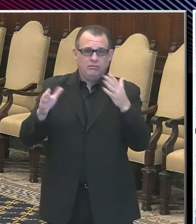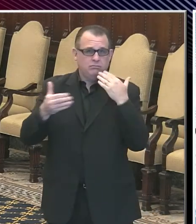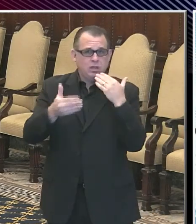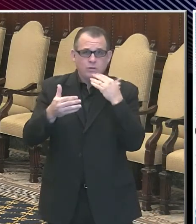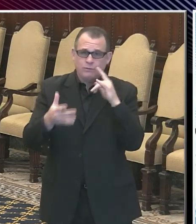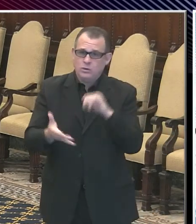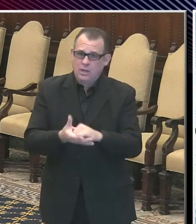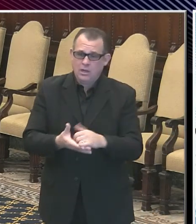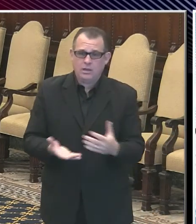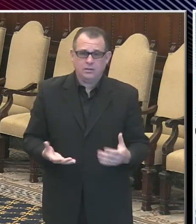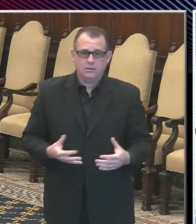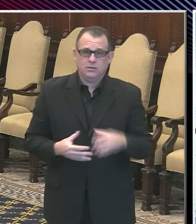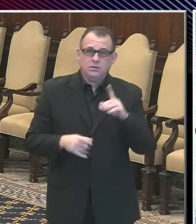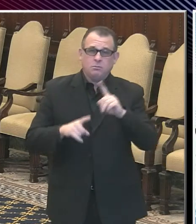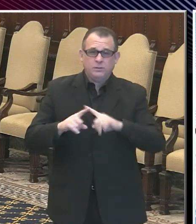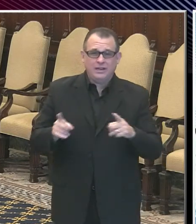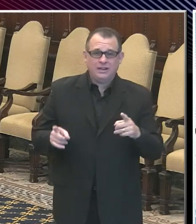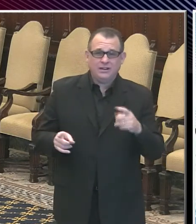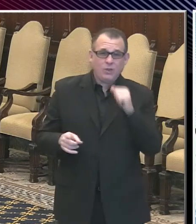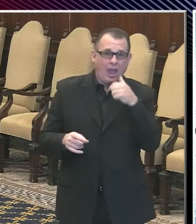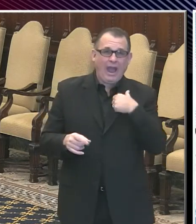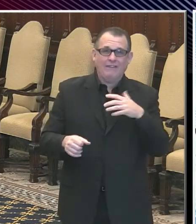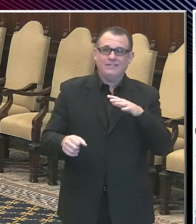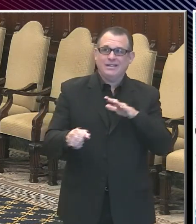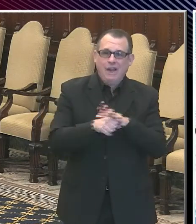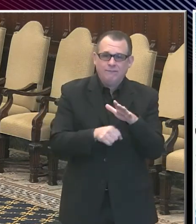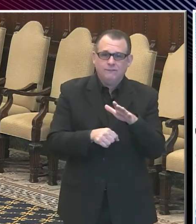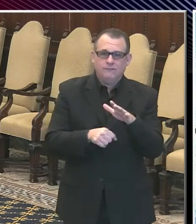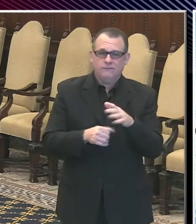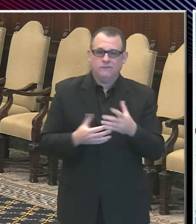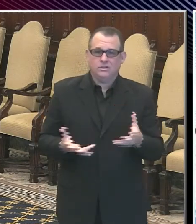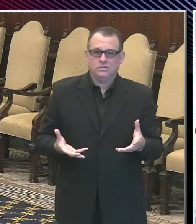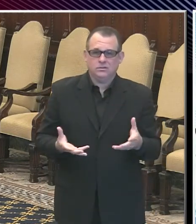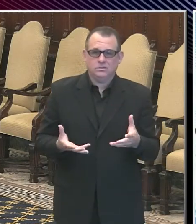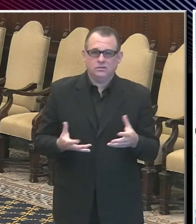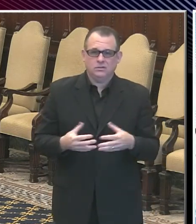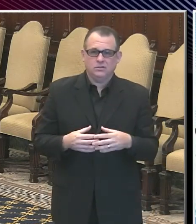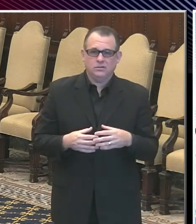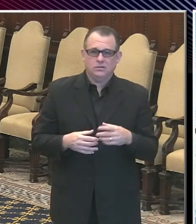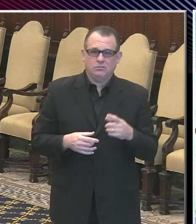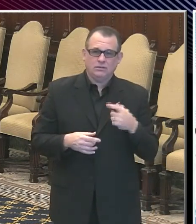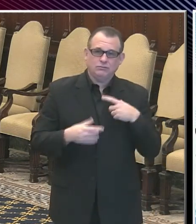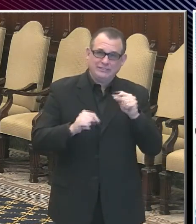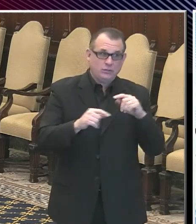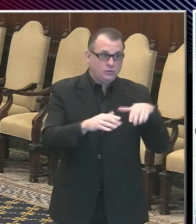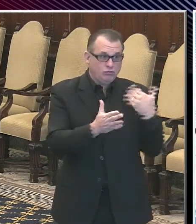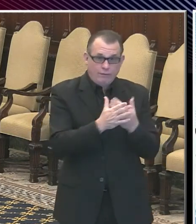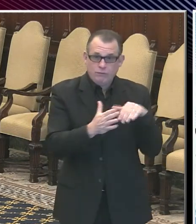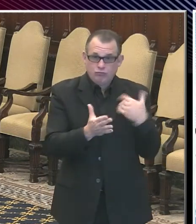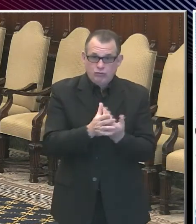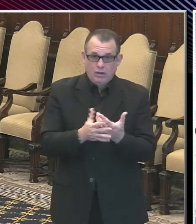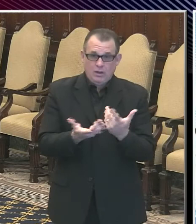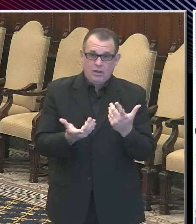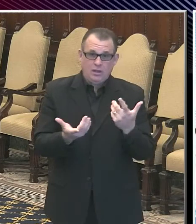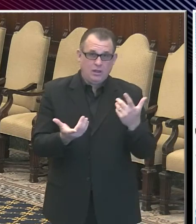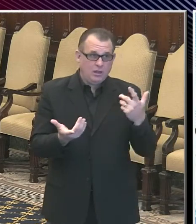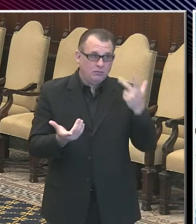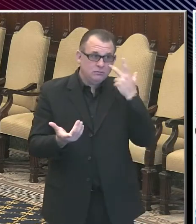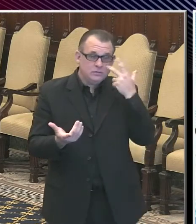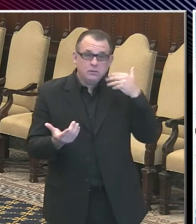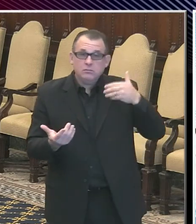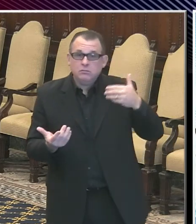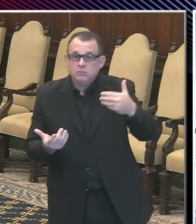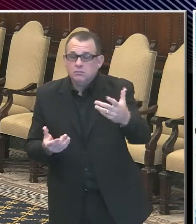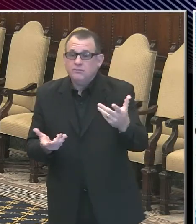although I don't have complete visibility into those shipments, I know those shipments are continuing. I think the good news is that we've had pretty